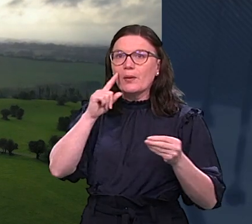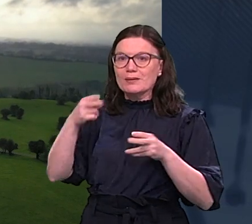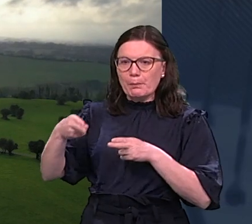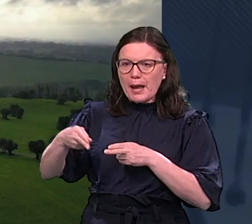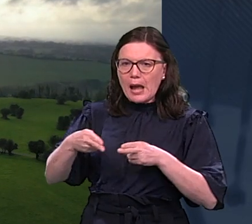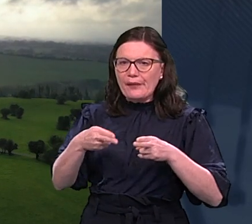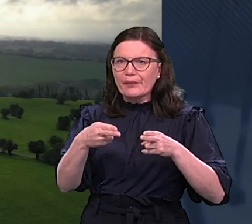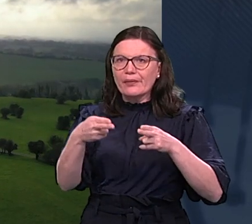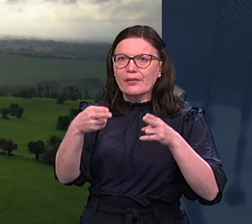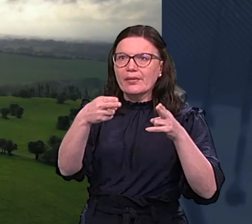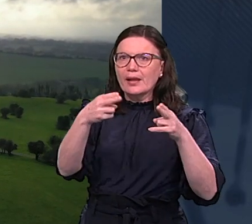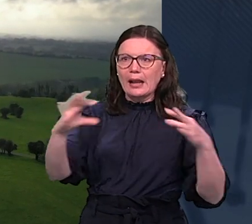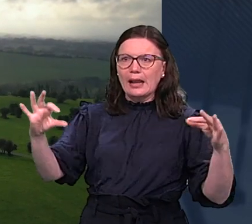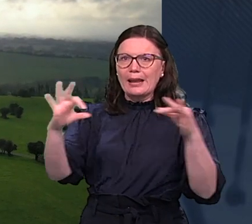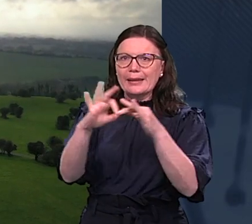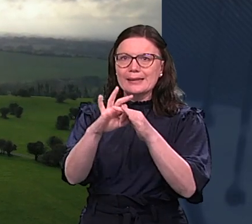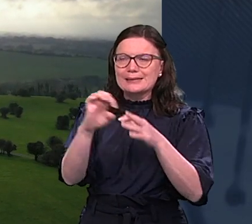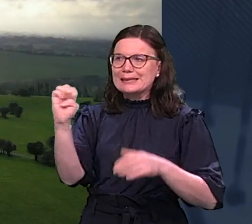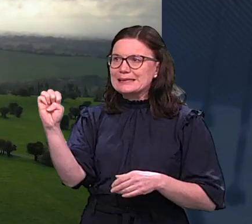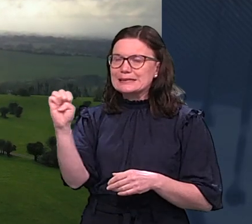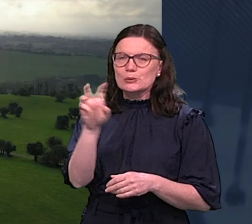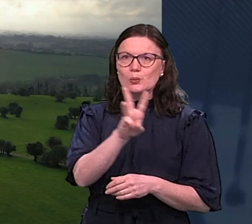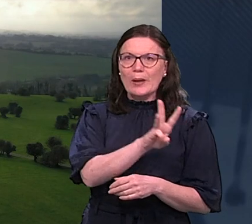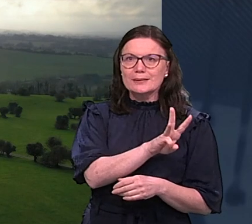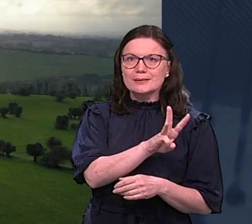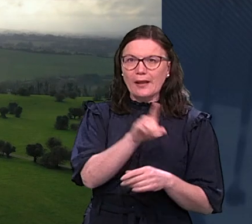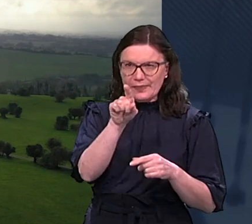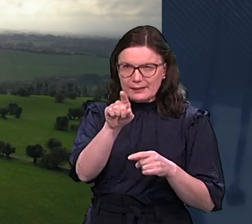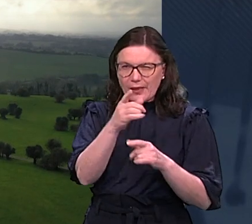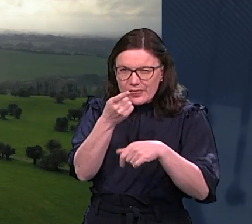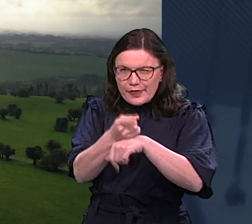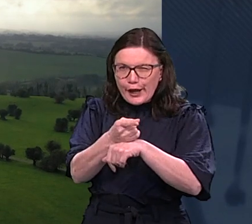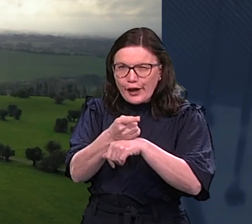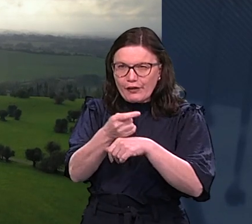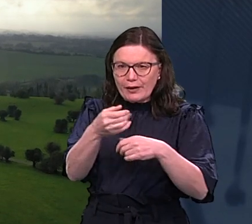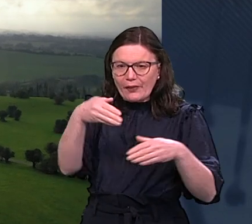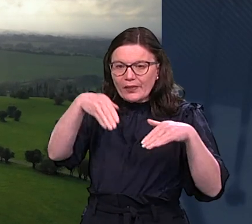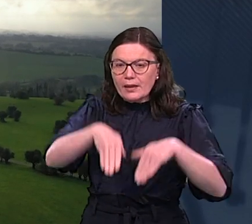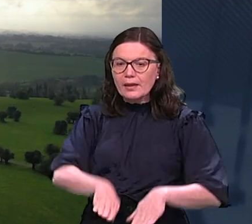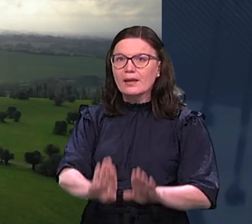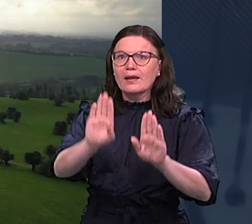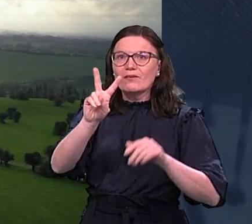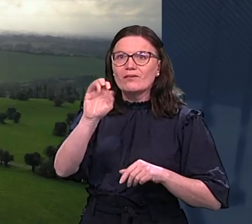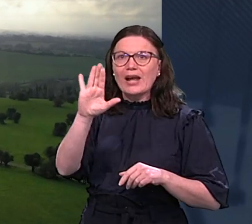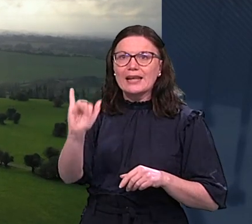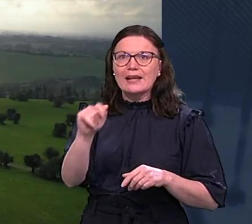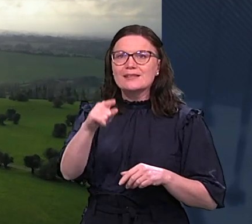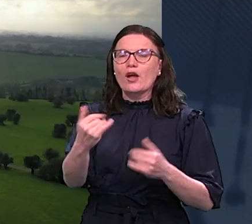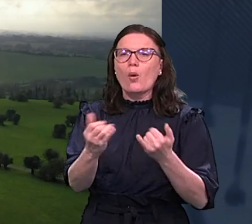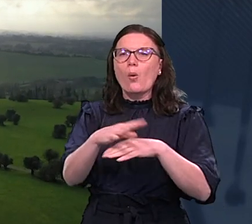the way down to the west. It carved out this valley just below us here. And that's the Escarida. The ice